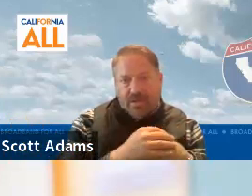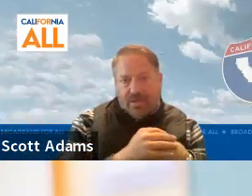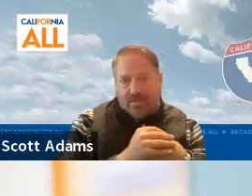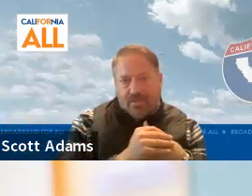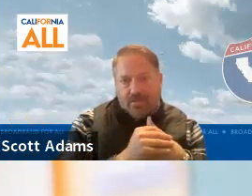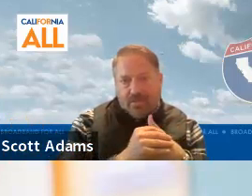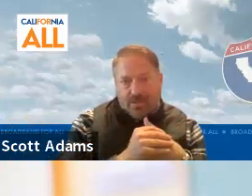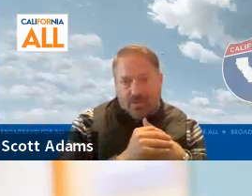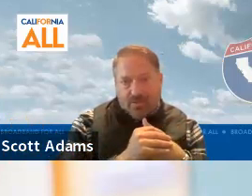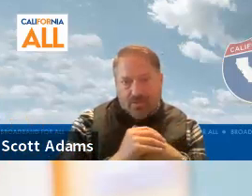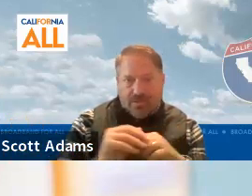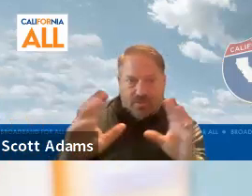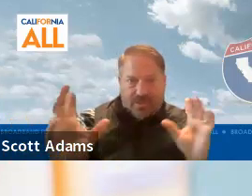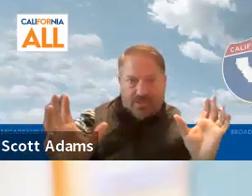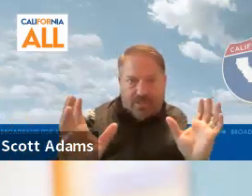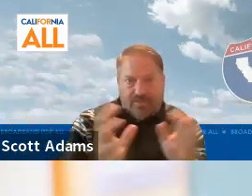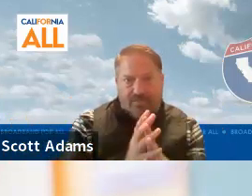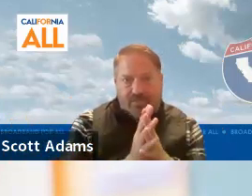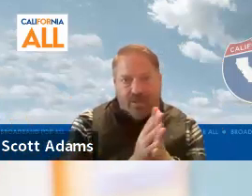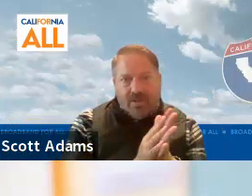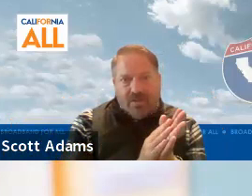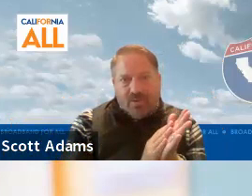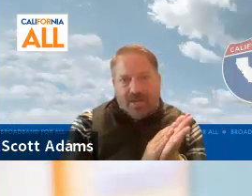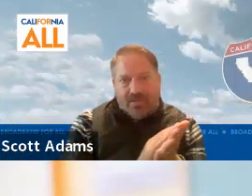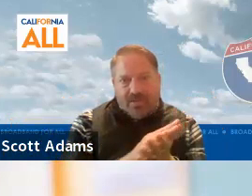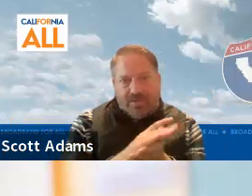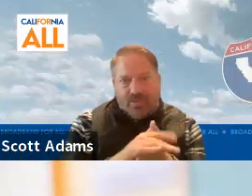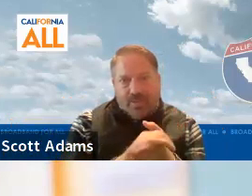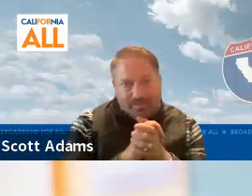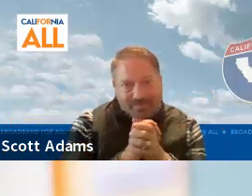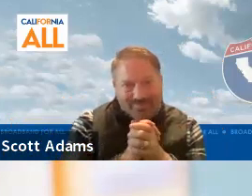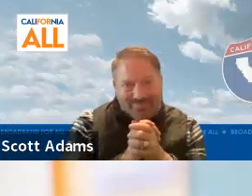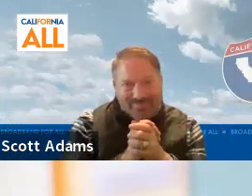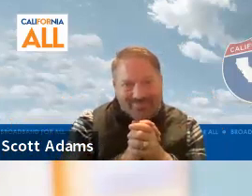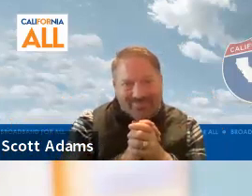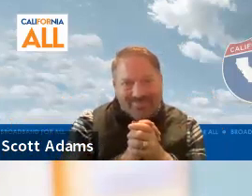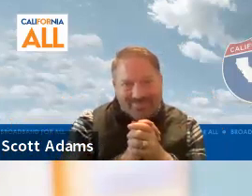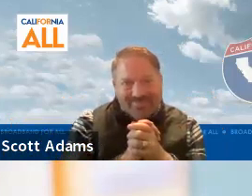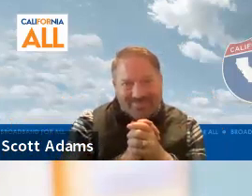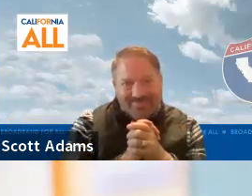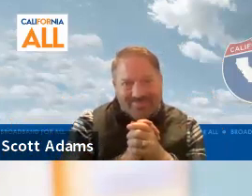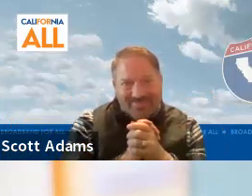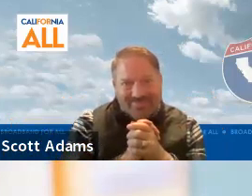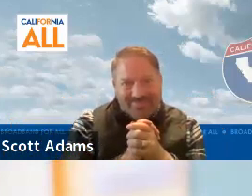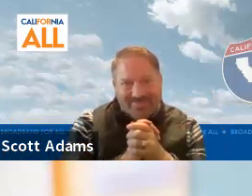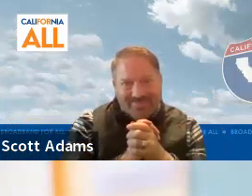expanded to do those. So just wanted to kind of throw that out there as well.